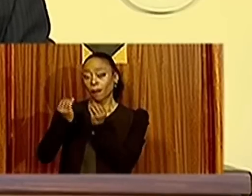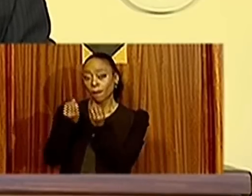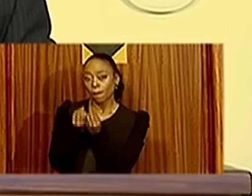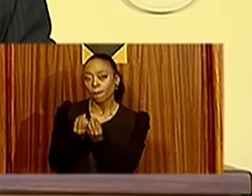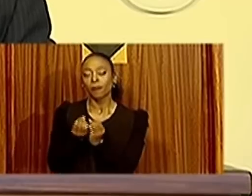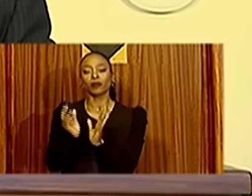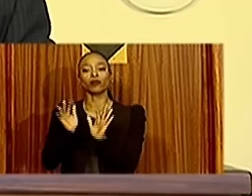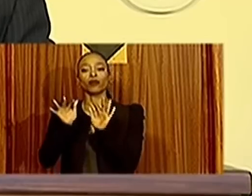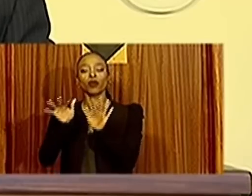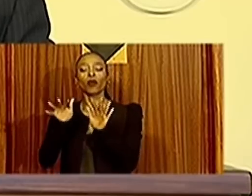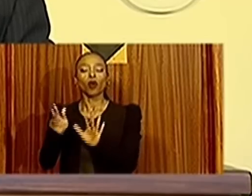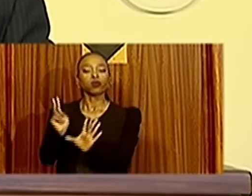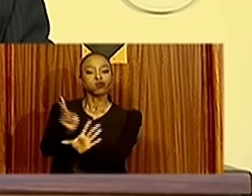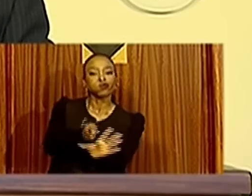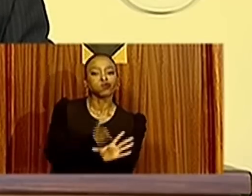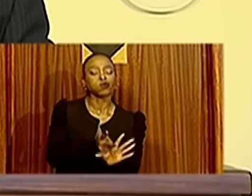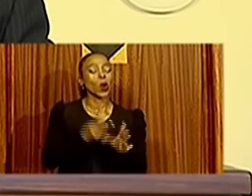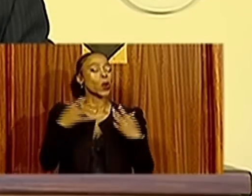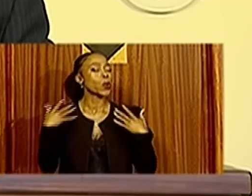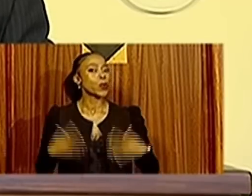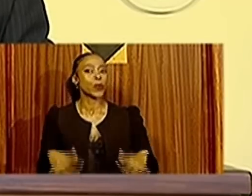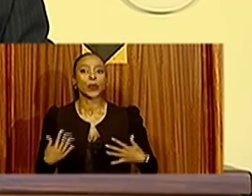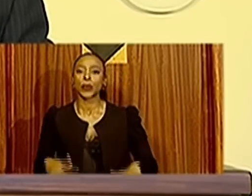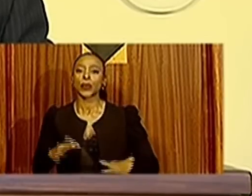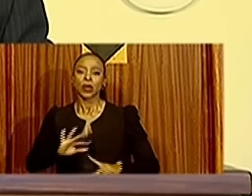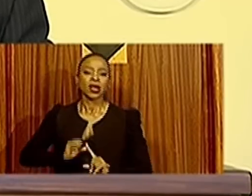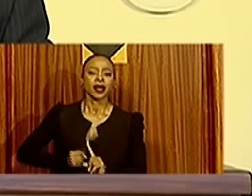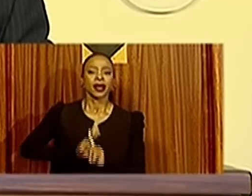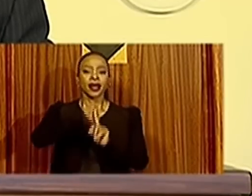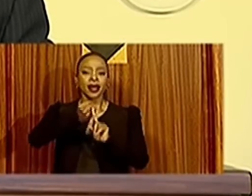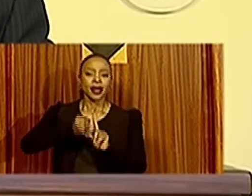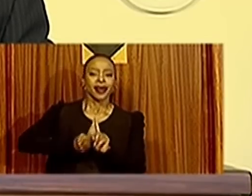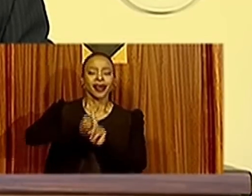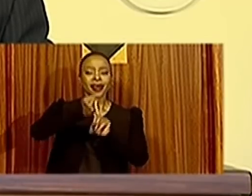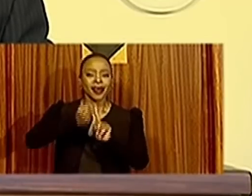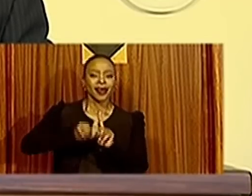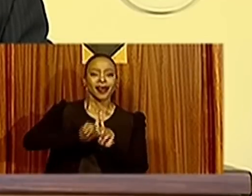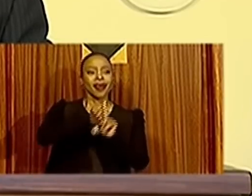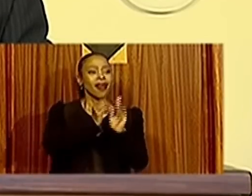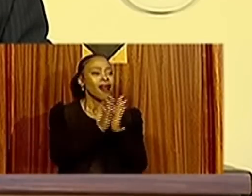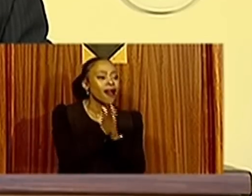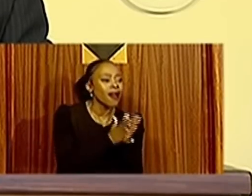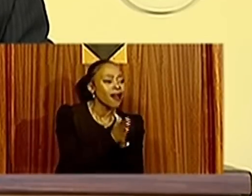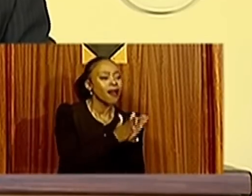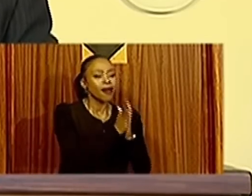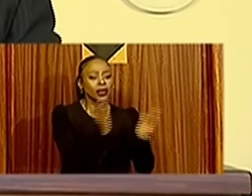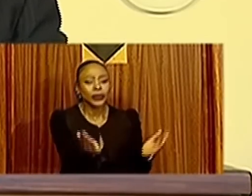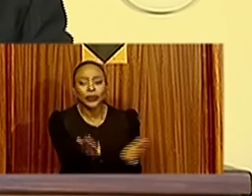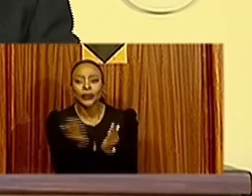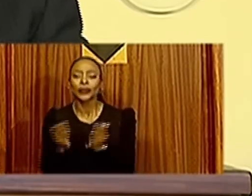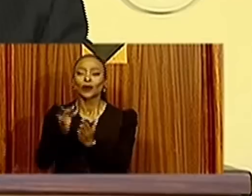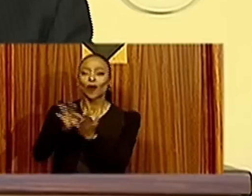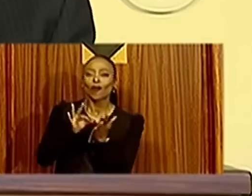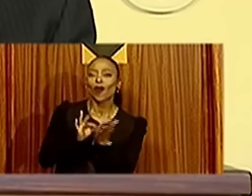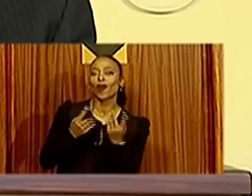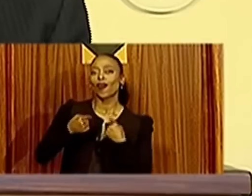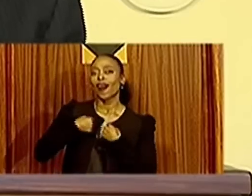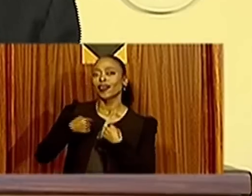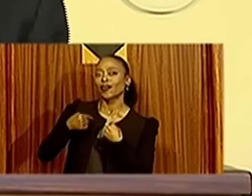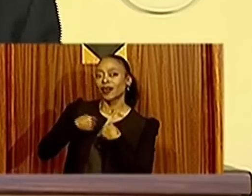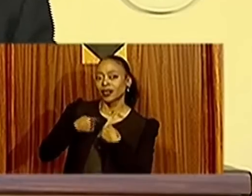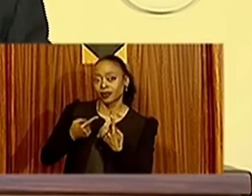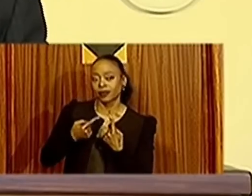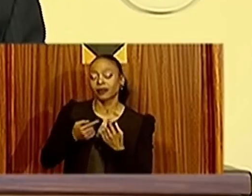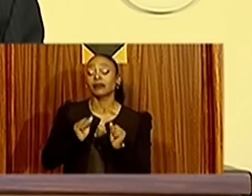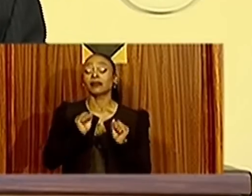candidates have vigorously and enthusiastically campaigned for votes. While the